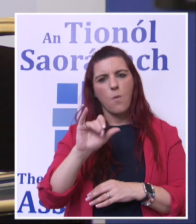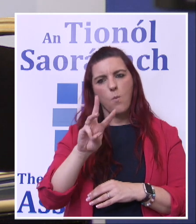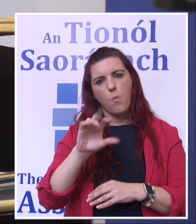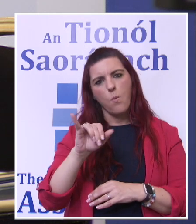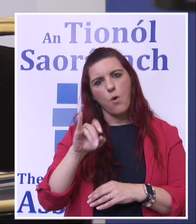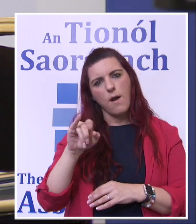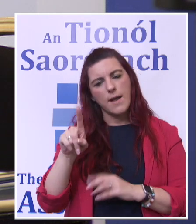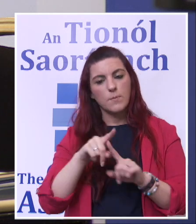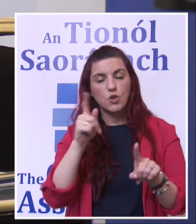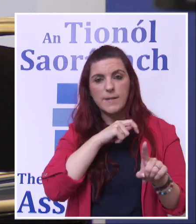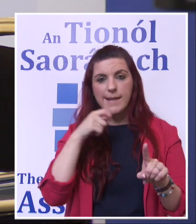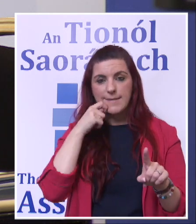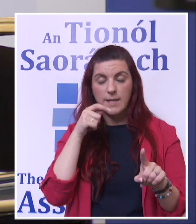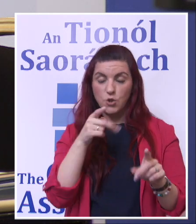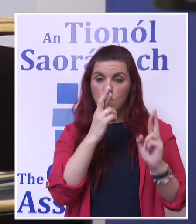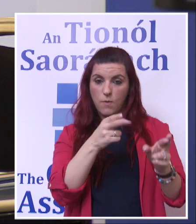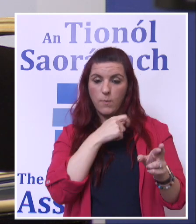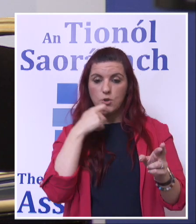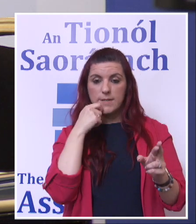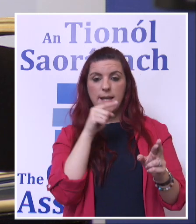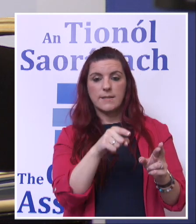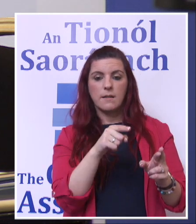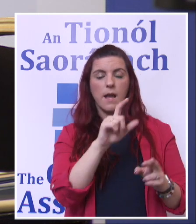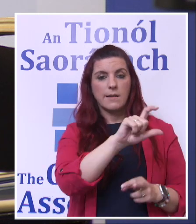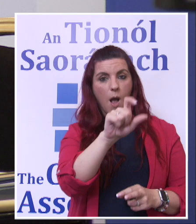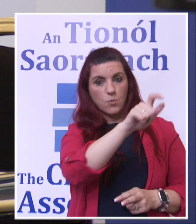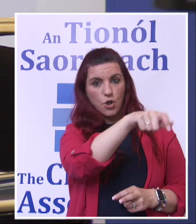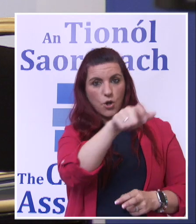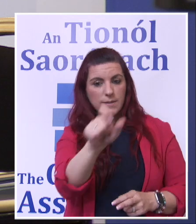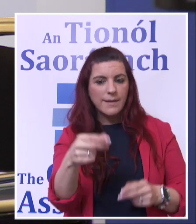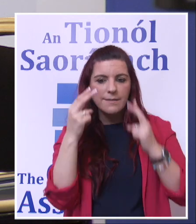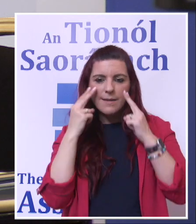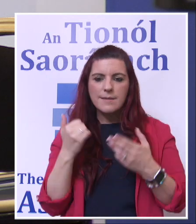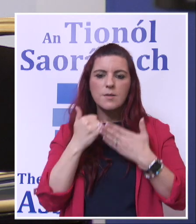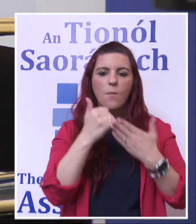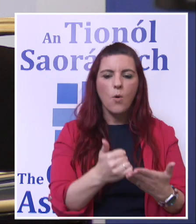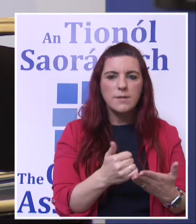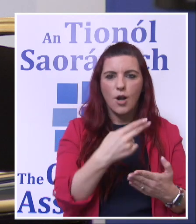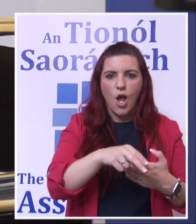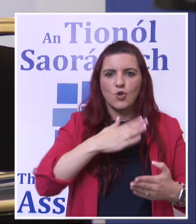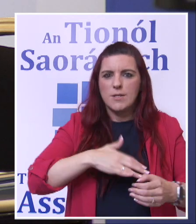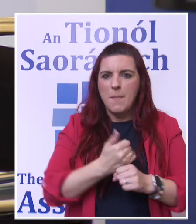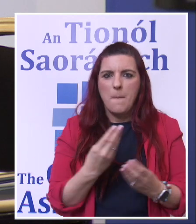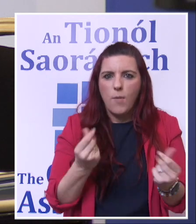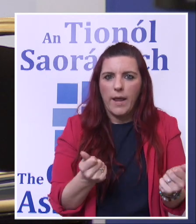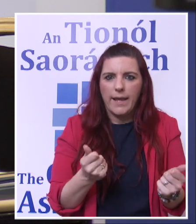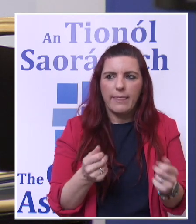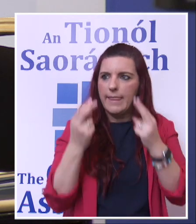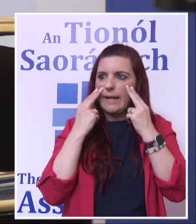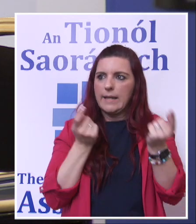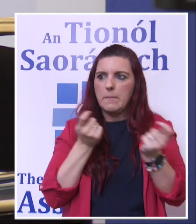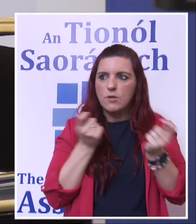pointed out, quite correctly, I think, that councillors need supports that extend beyond money. Administrative